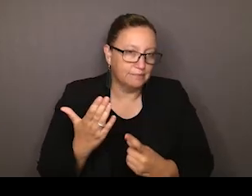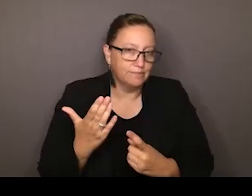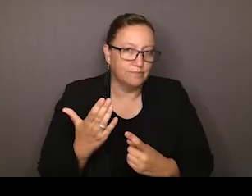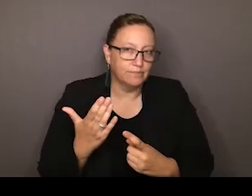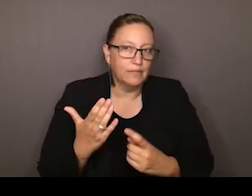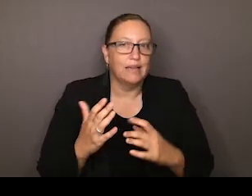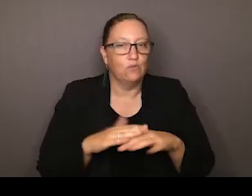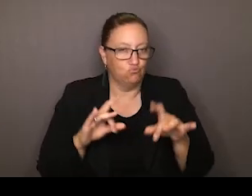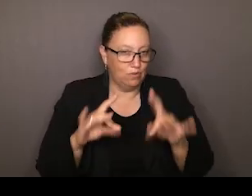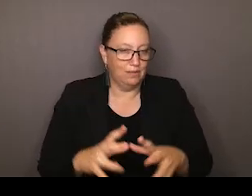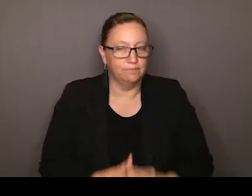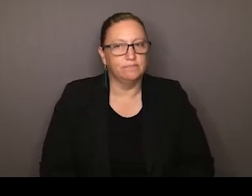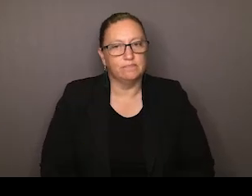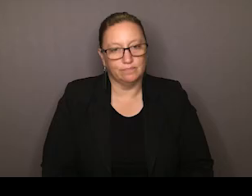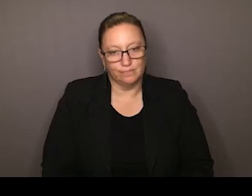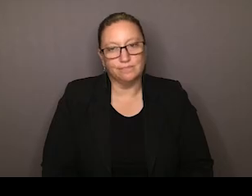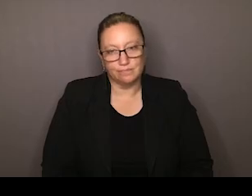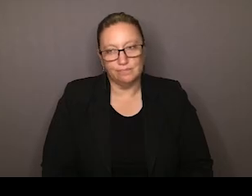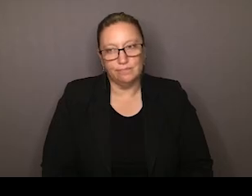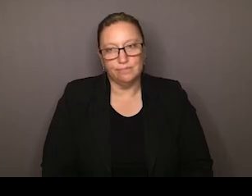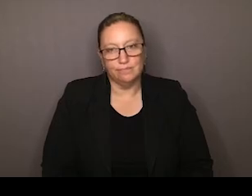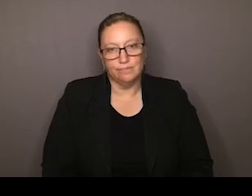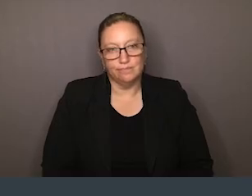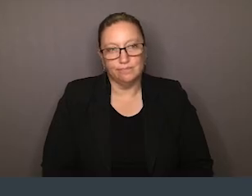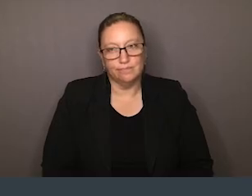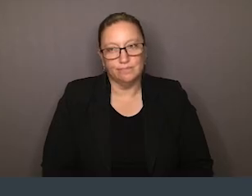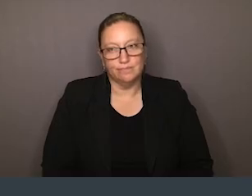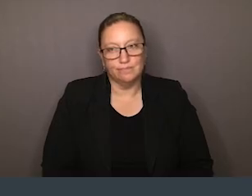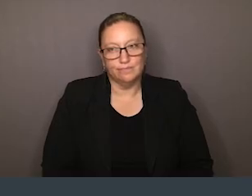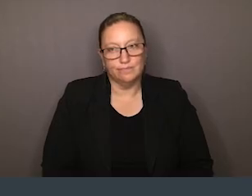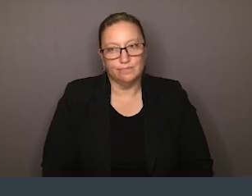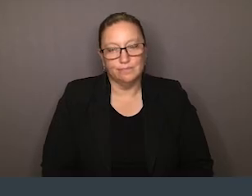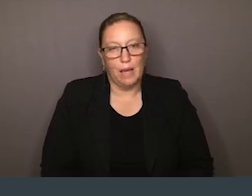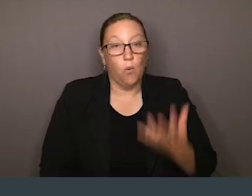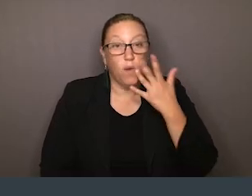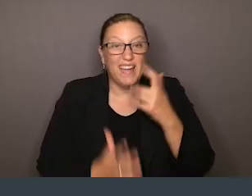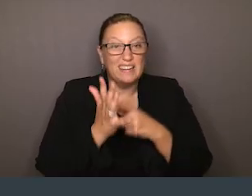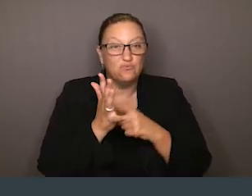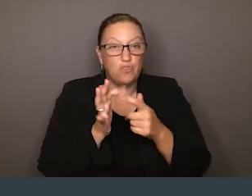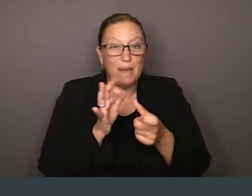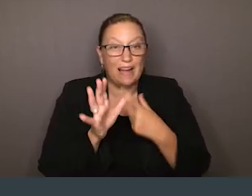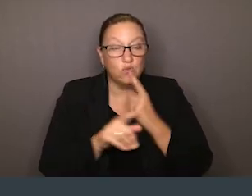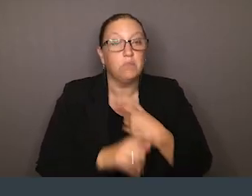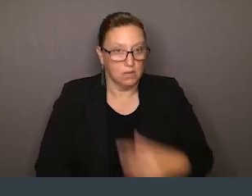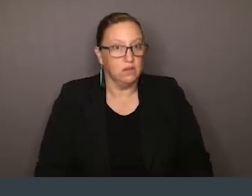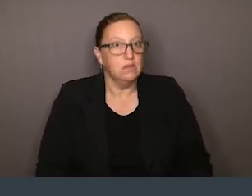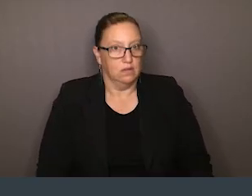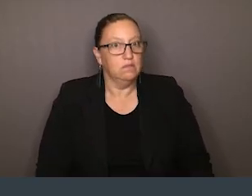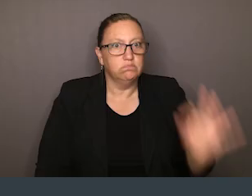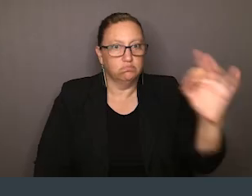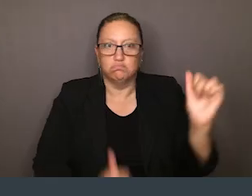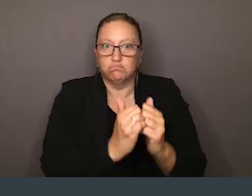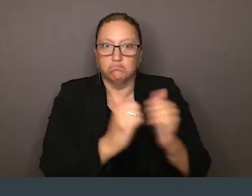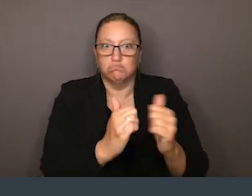intellectual disability in Australia? Thanks, Katrina. I was nodding furiously when Rebecca was talking because I'm